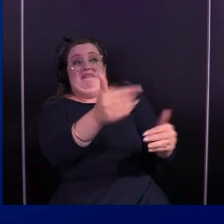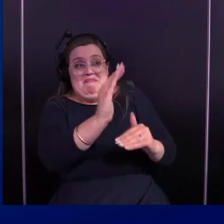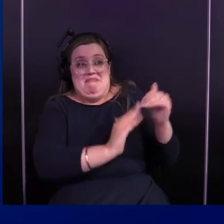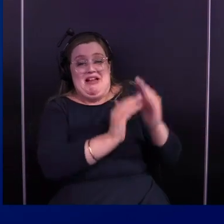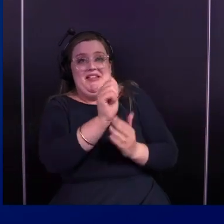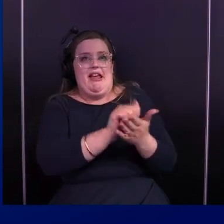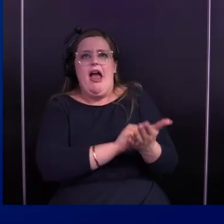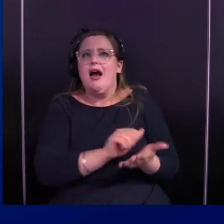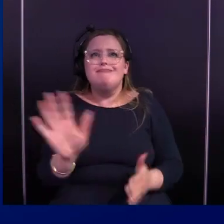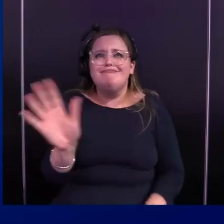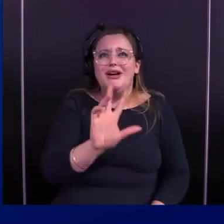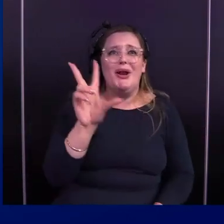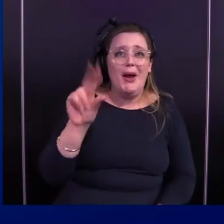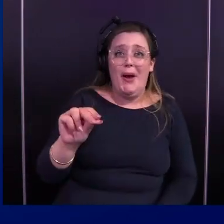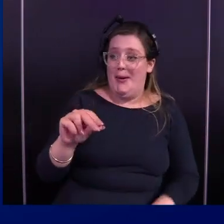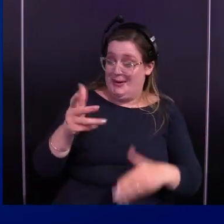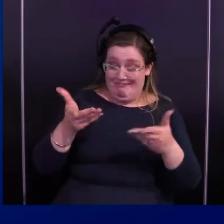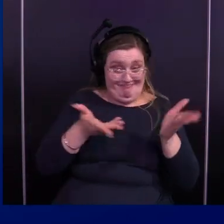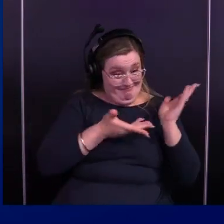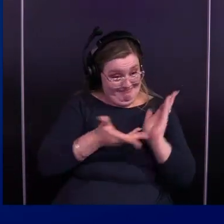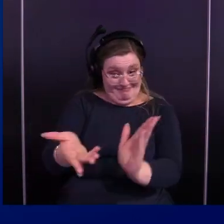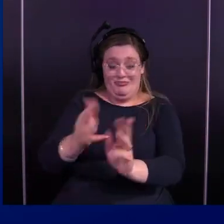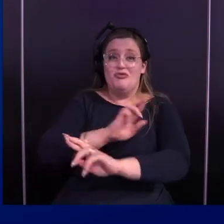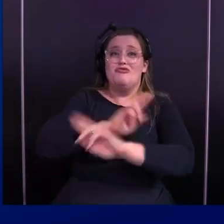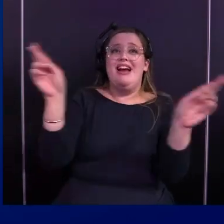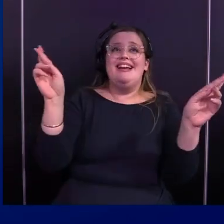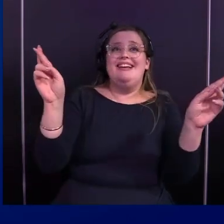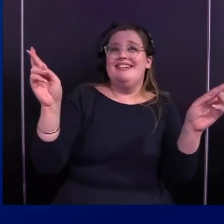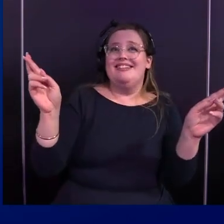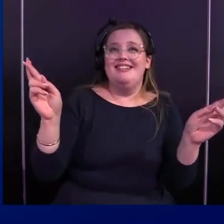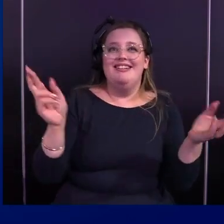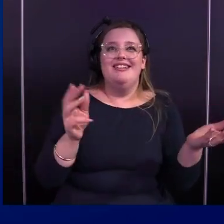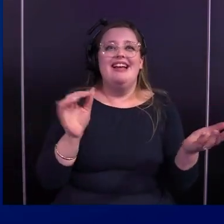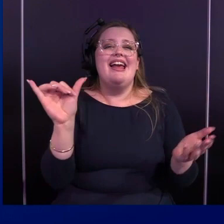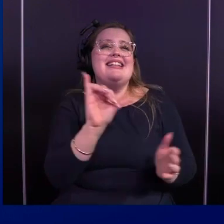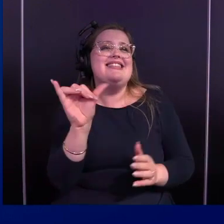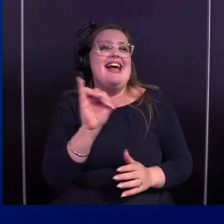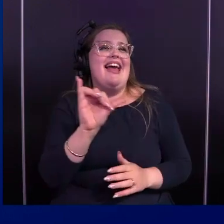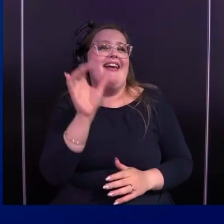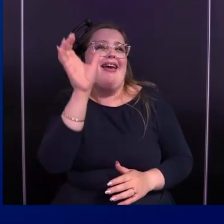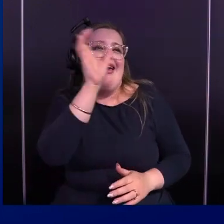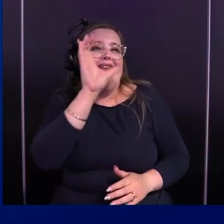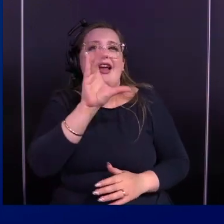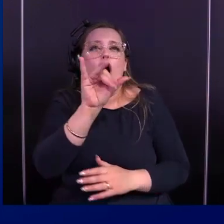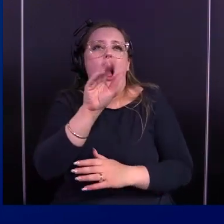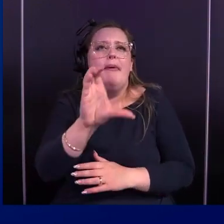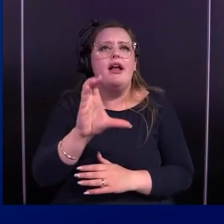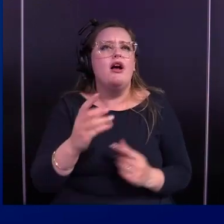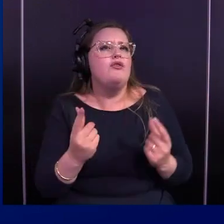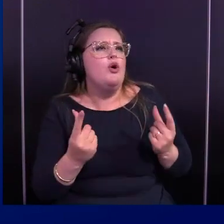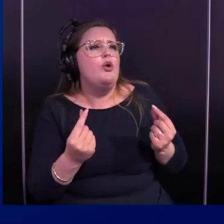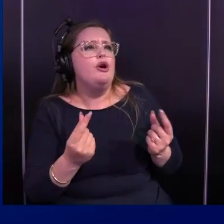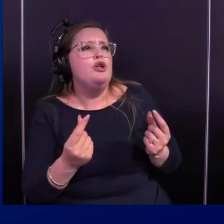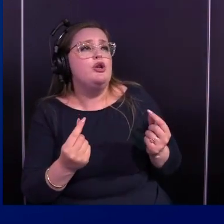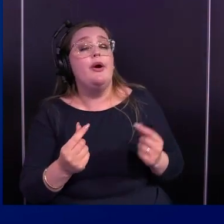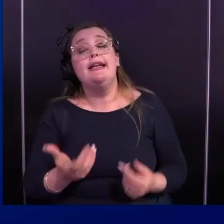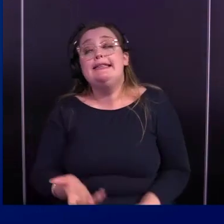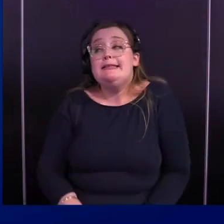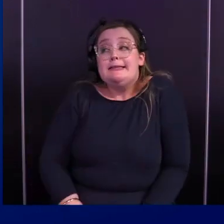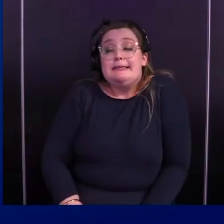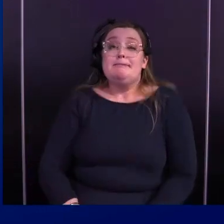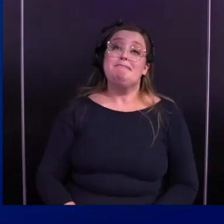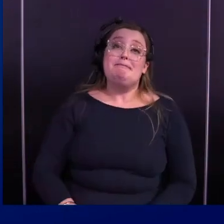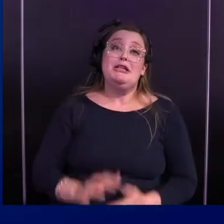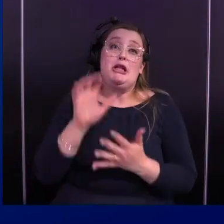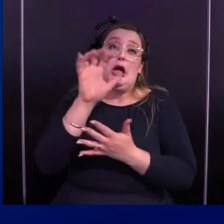no. Here you go. Here you have it. And it's like, darn it. It's kind of like that comic. It's just like, what are you guys doing? Oh, the code's compiling. Okay,